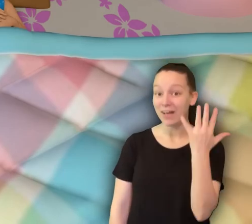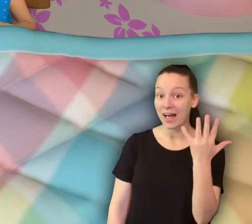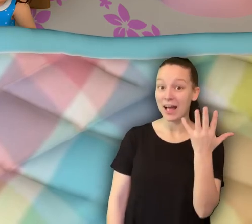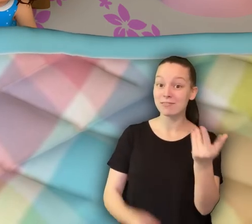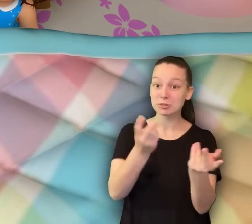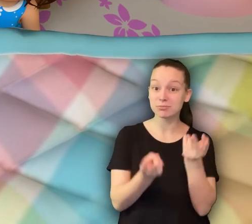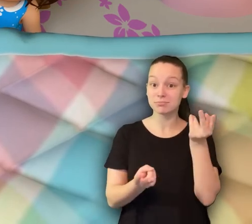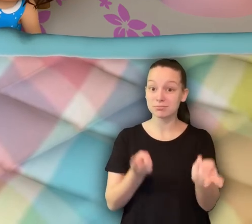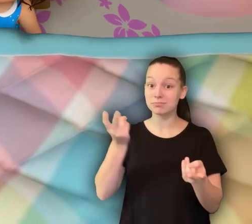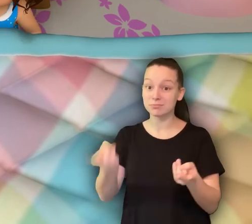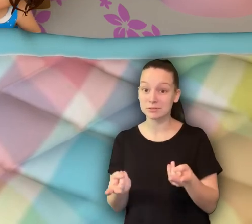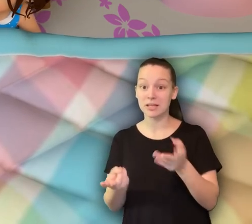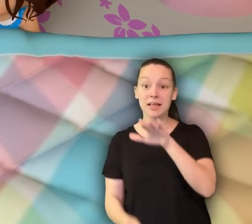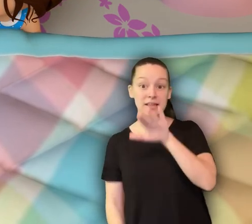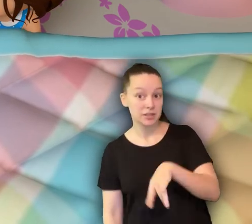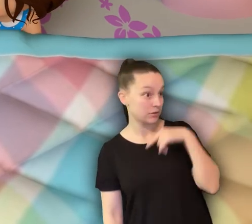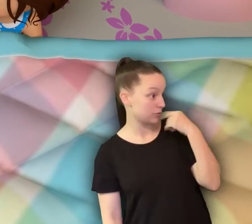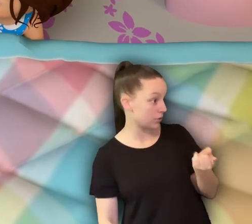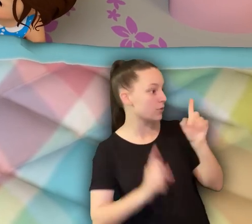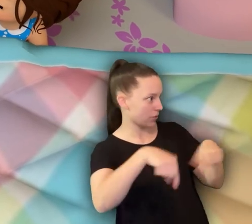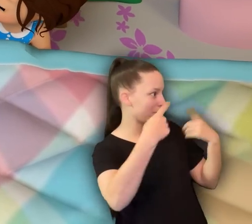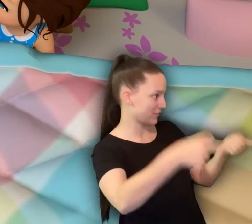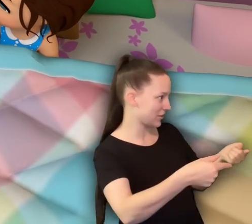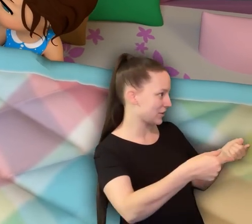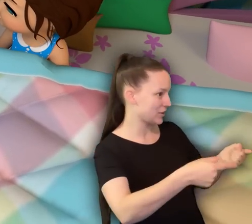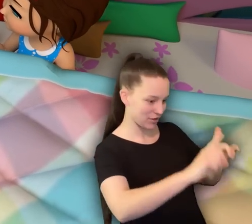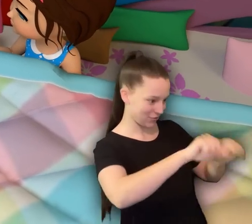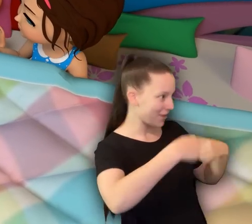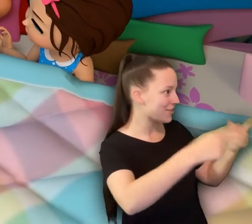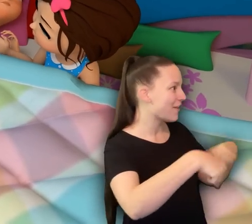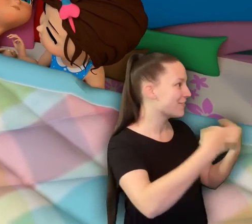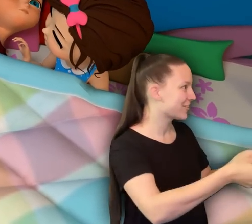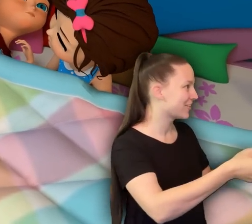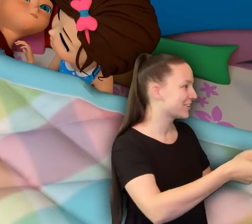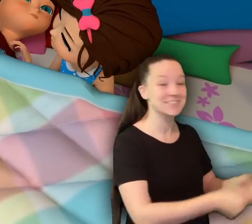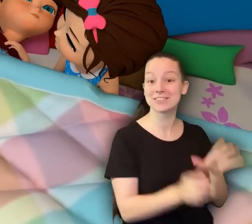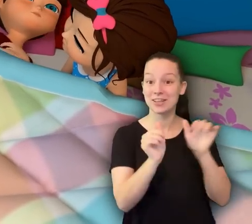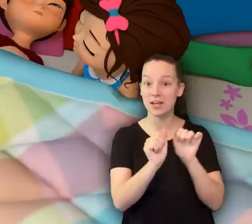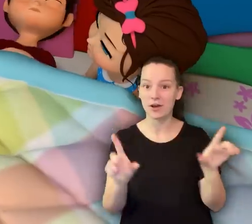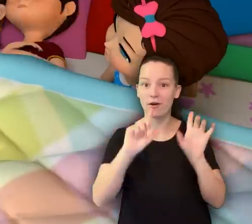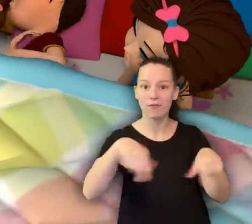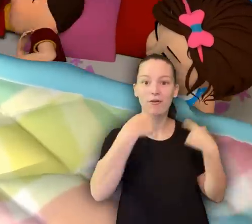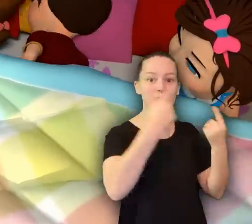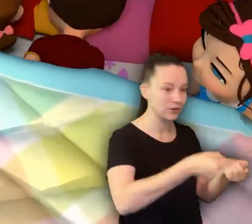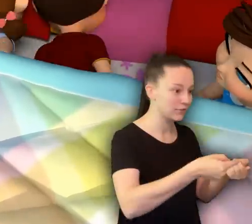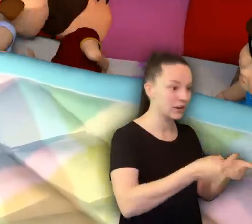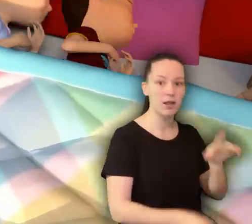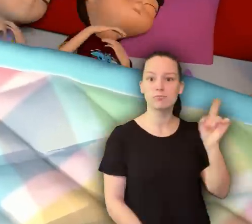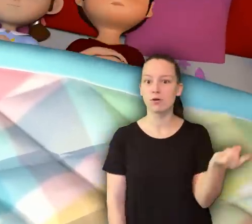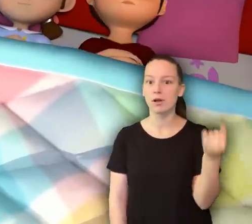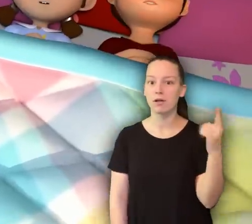there were five in the bed and the little one said roll over roll over so they all